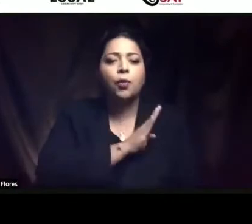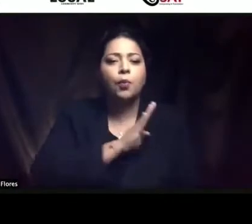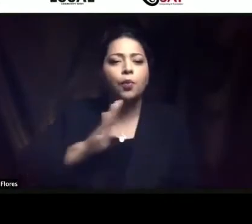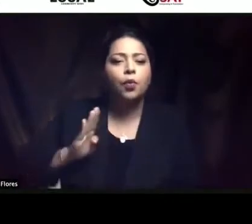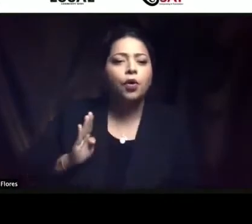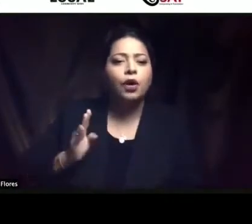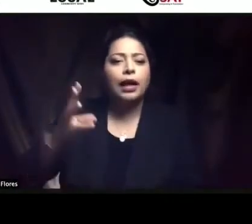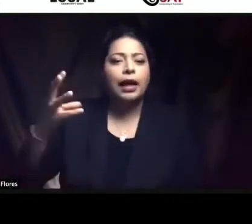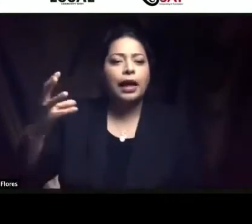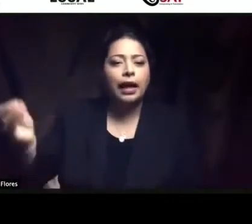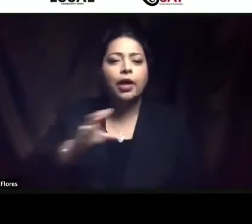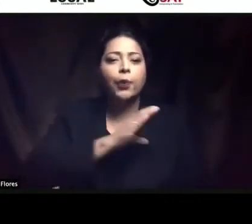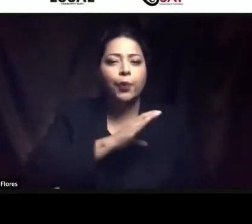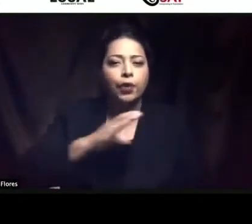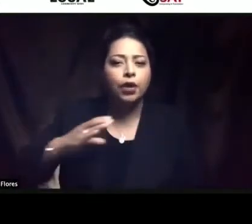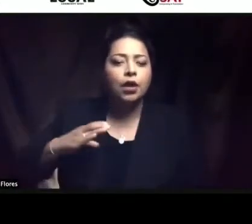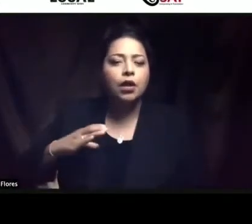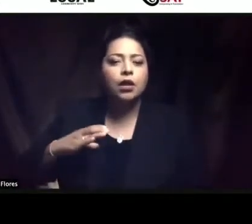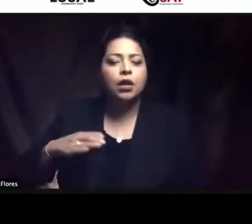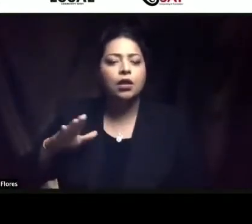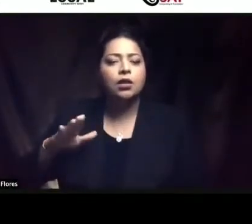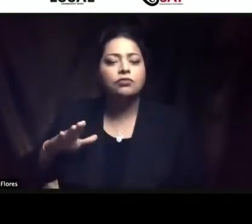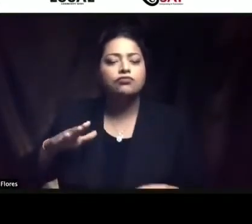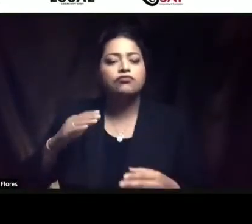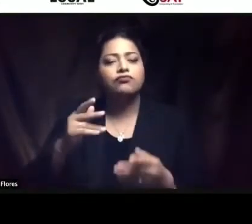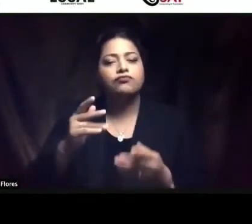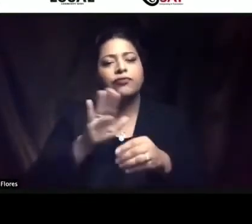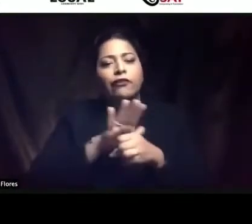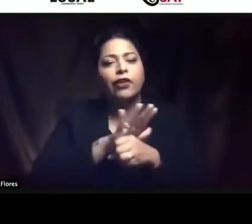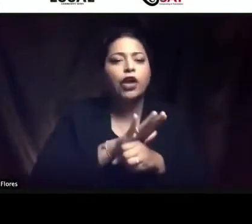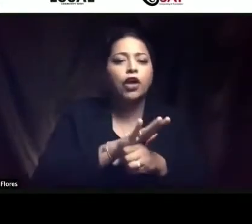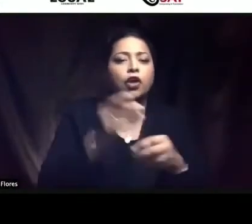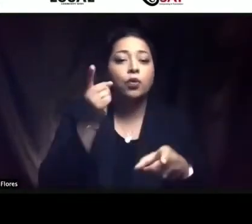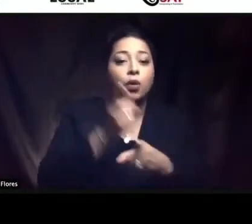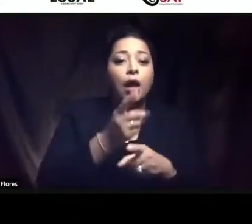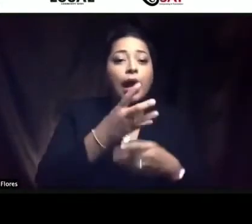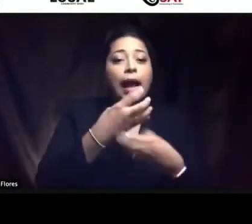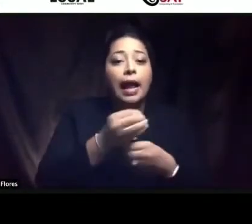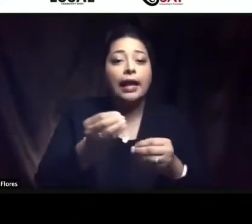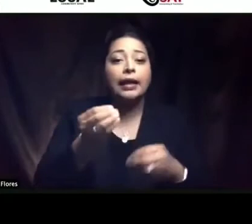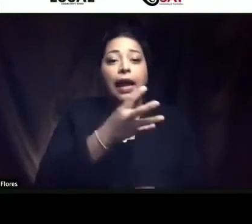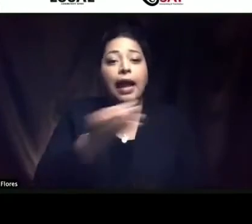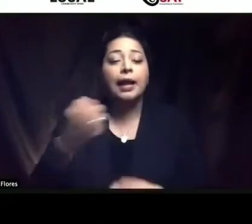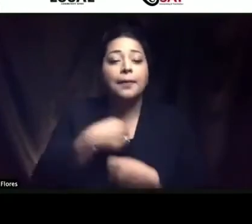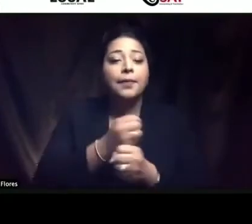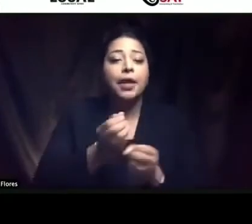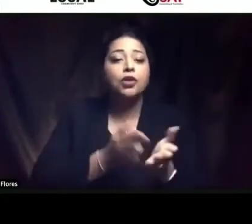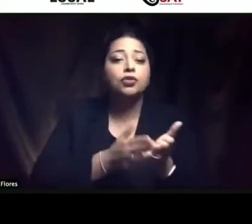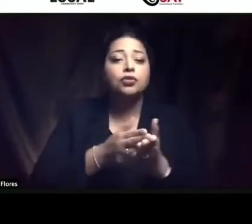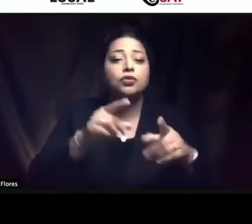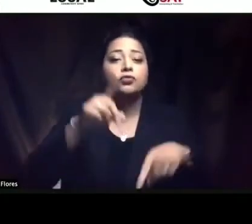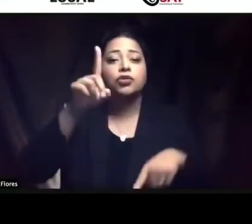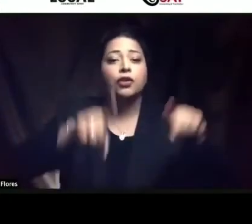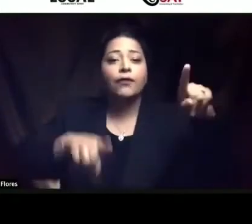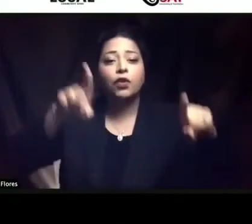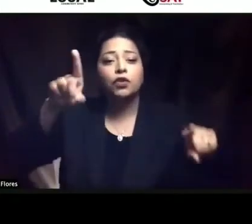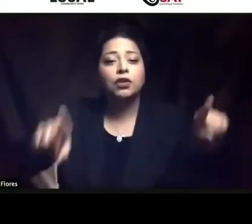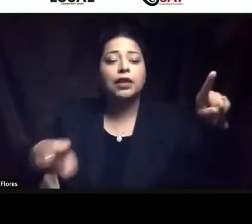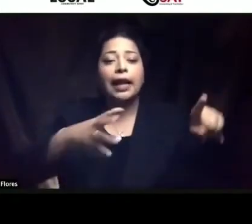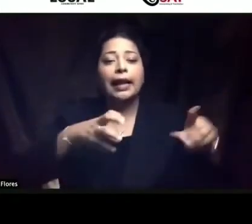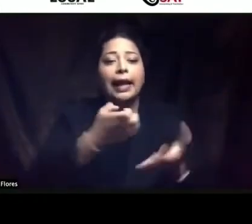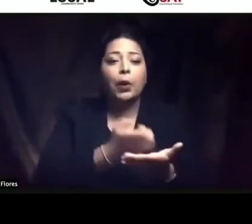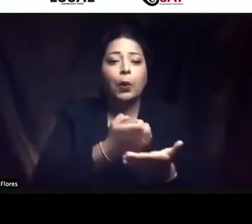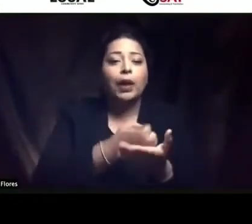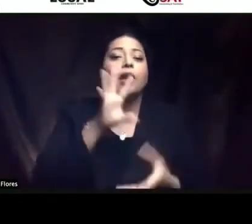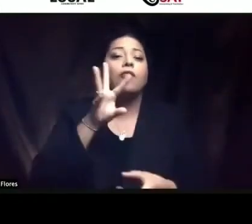are being properly filled, but I would also make sure that diversity and equity was being looked at when those positions